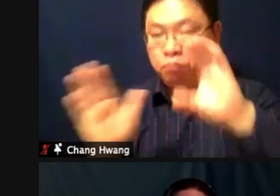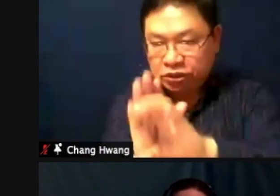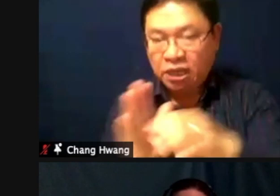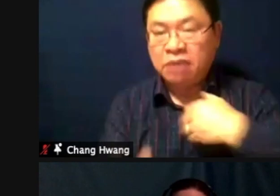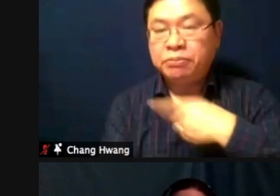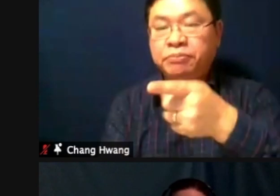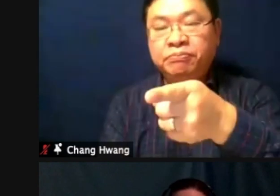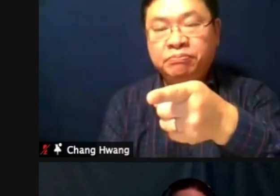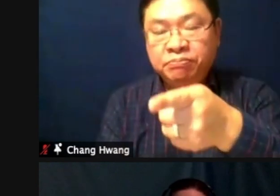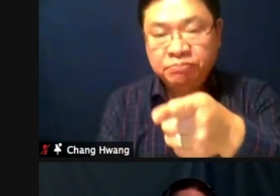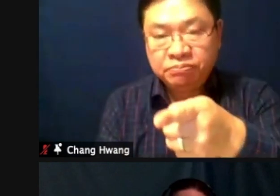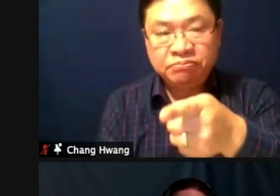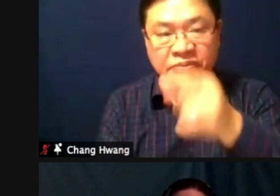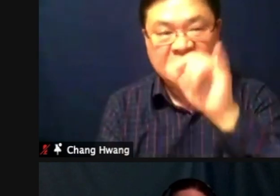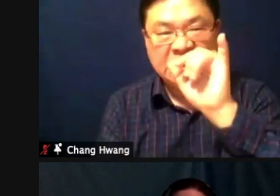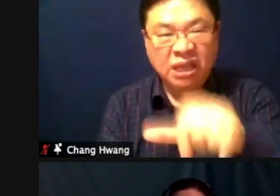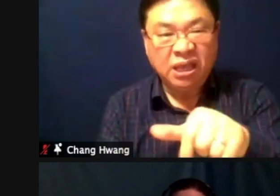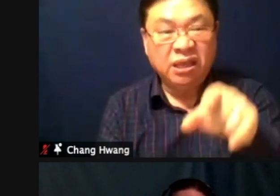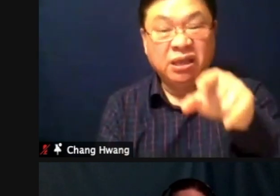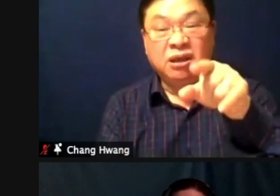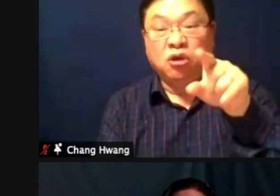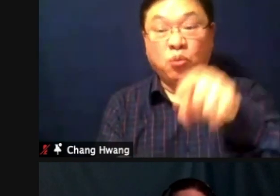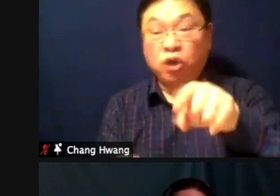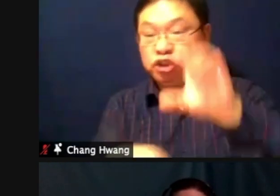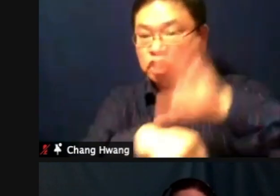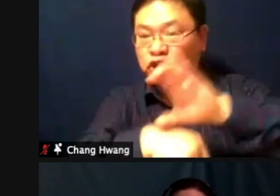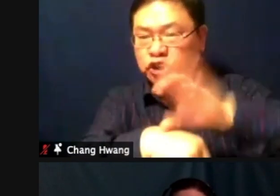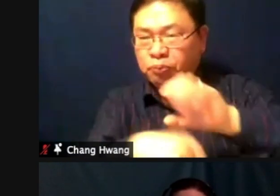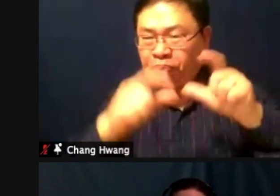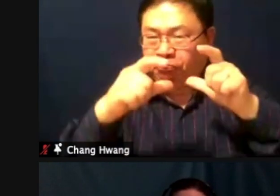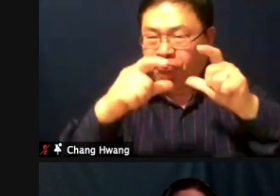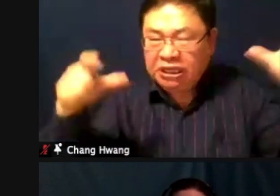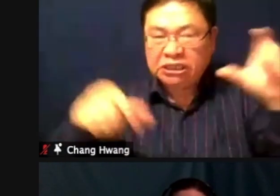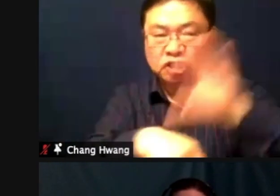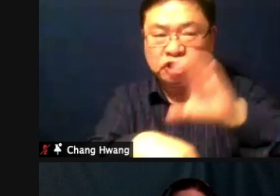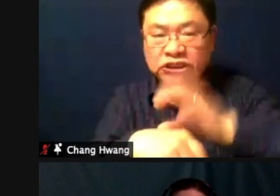1979. The Young Nak Deaf Church booklet.